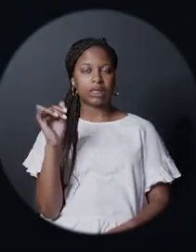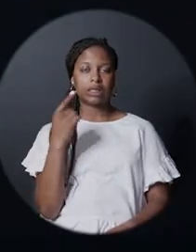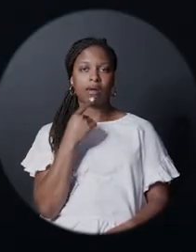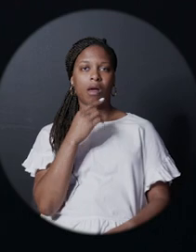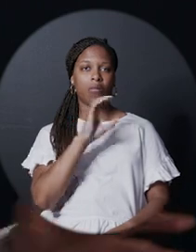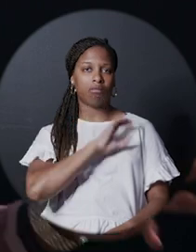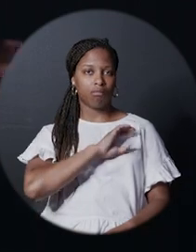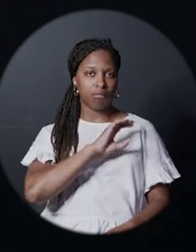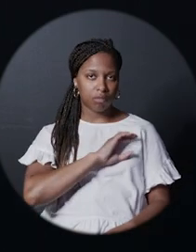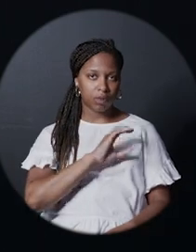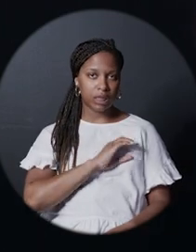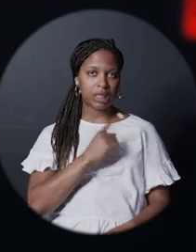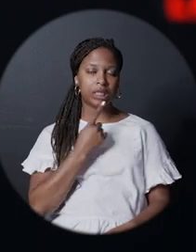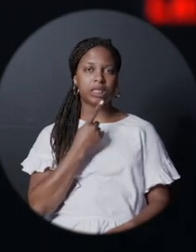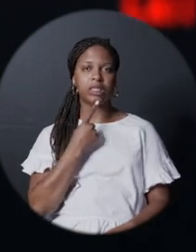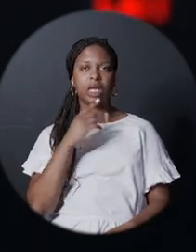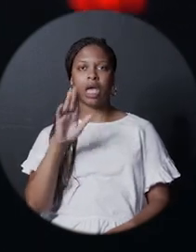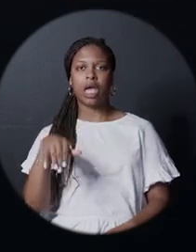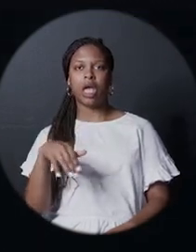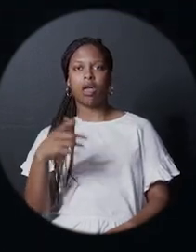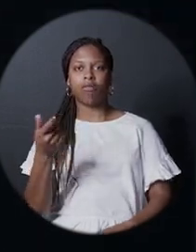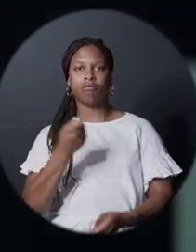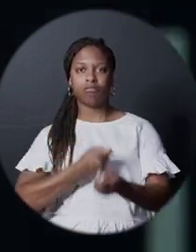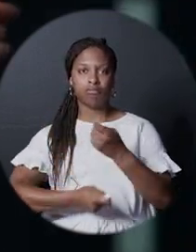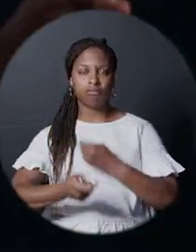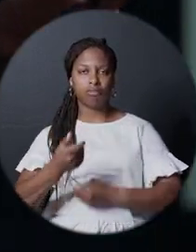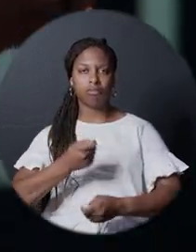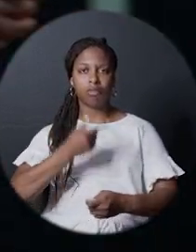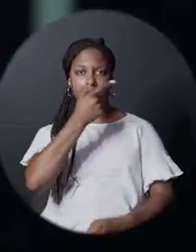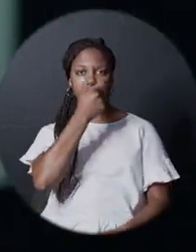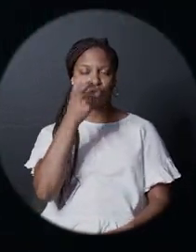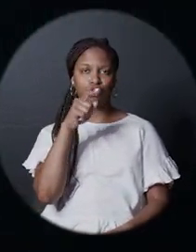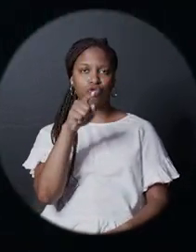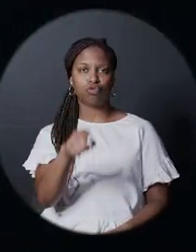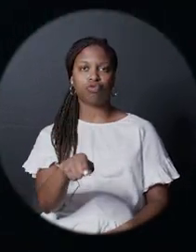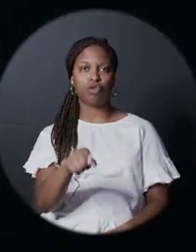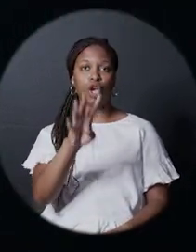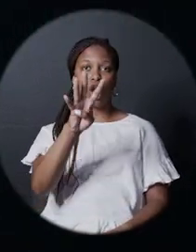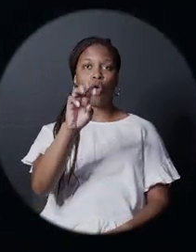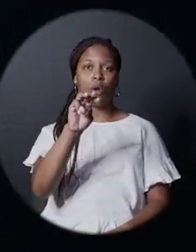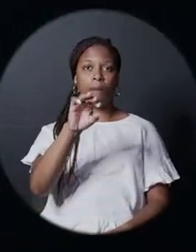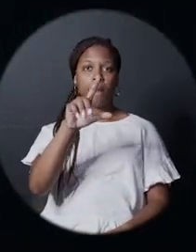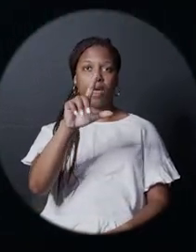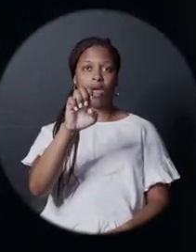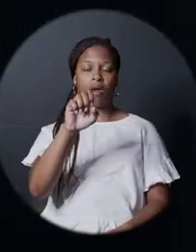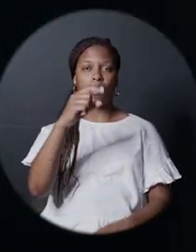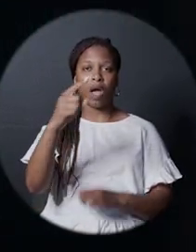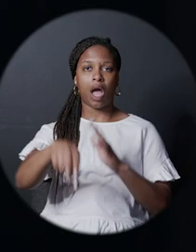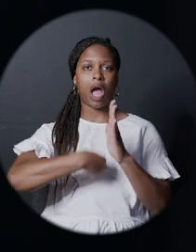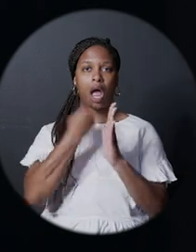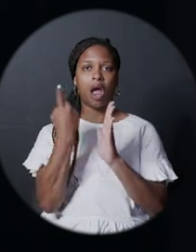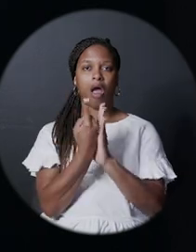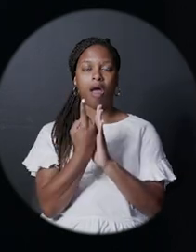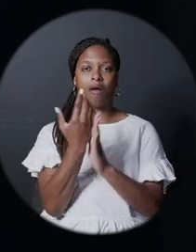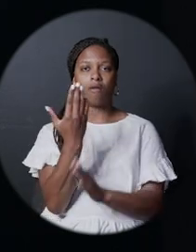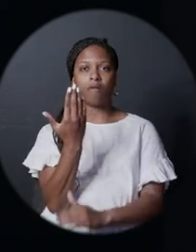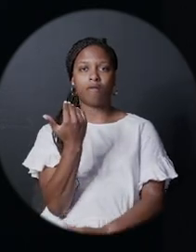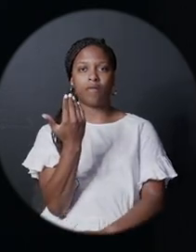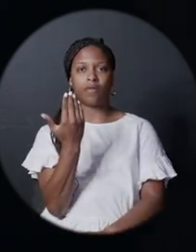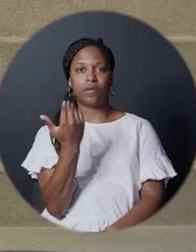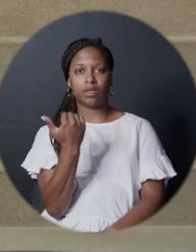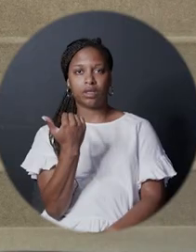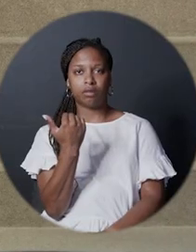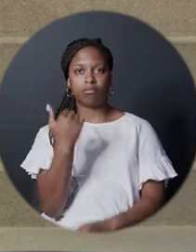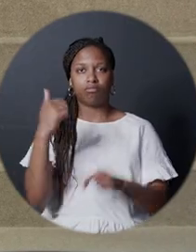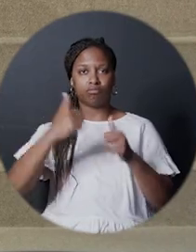even know it. I just say I'm a police officer, and I say, Chauncey, I am pulling you over because you were going 40 miles per hour in